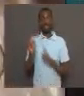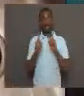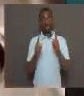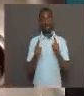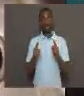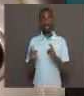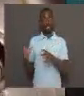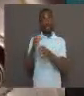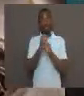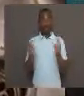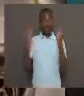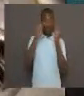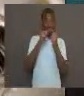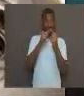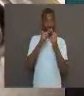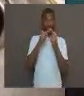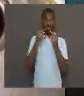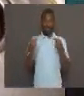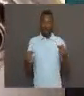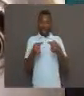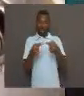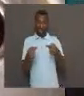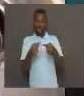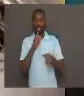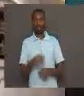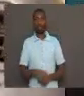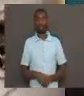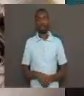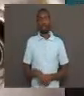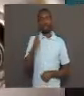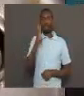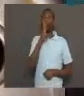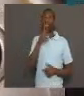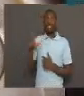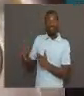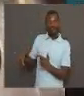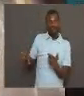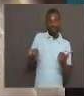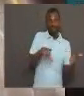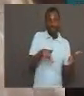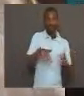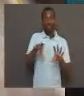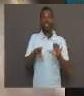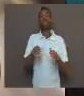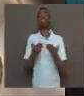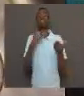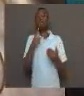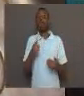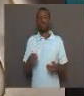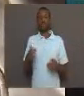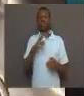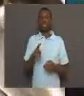A junction in the tube allows water to flow directly into the sink.